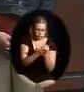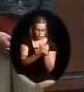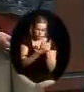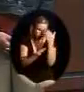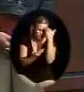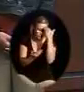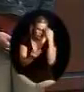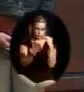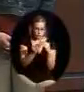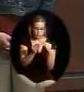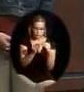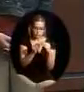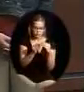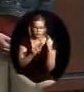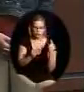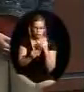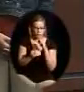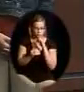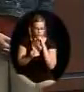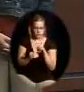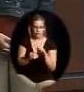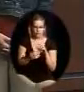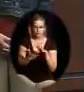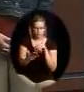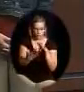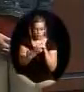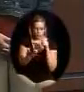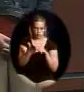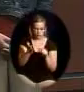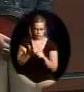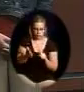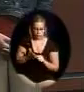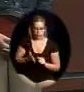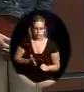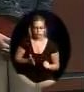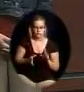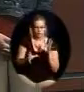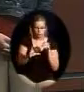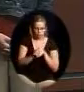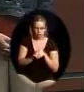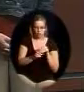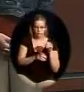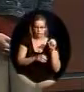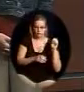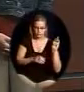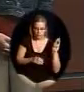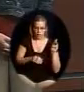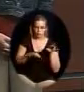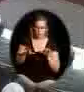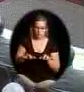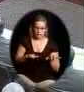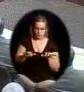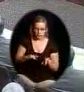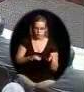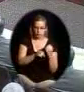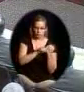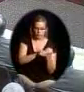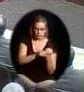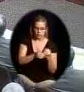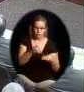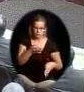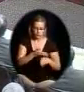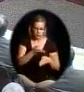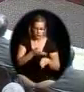really loves learning and research. He's also a very well-rounded boy involved in scouts, piano, baseball, and soccer,